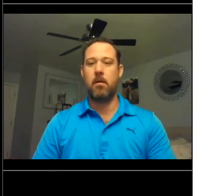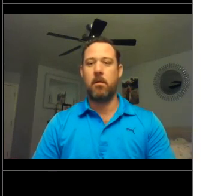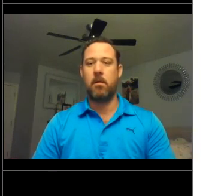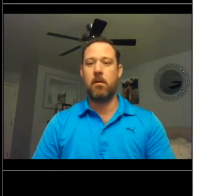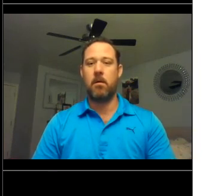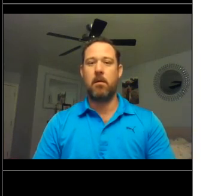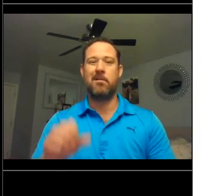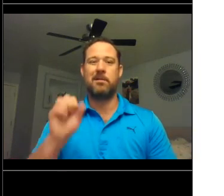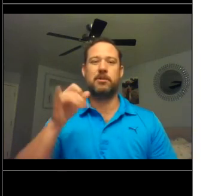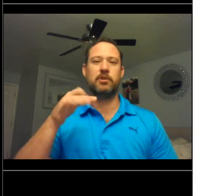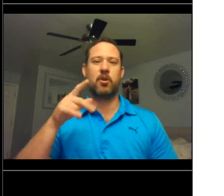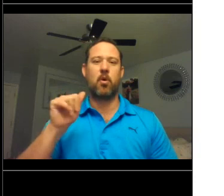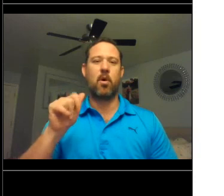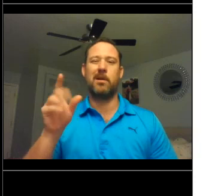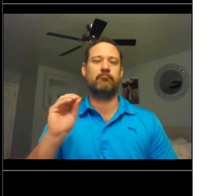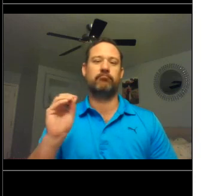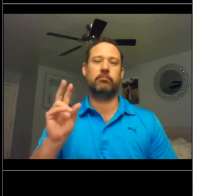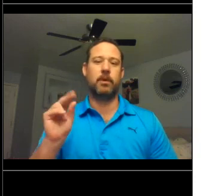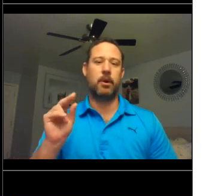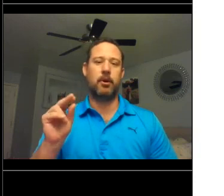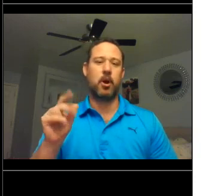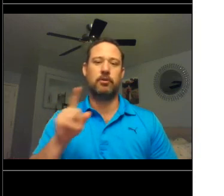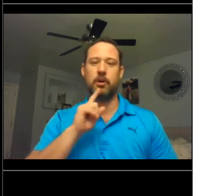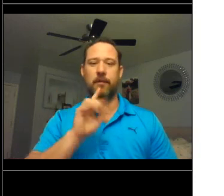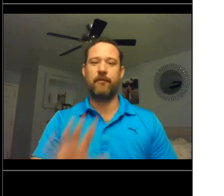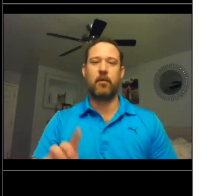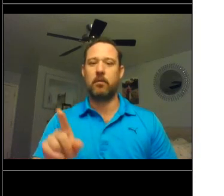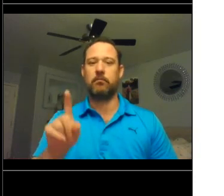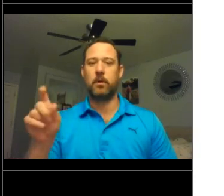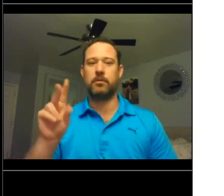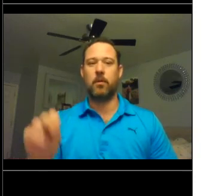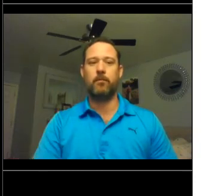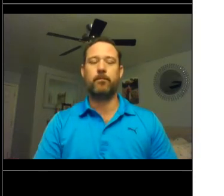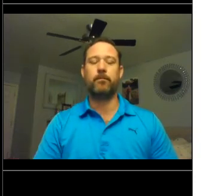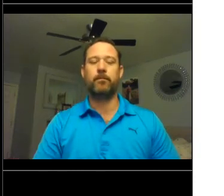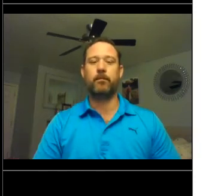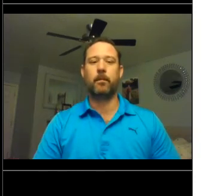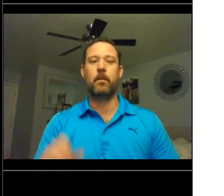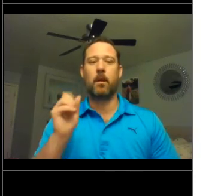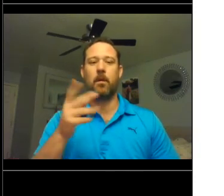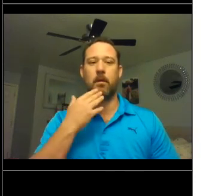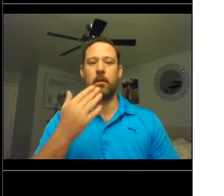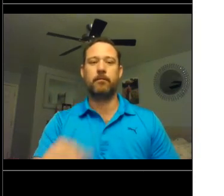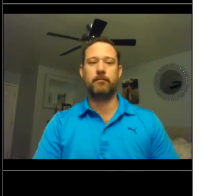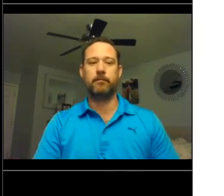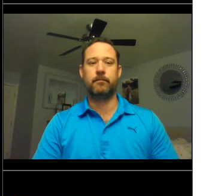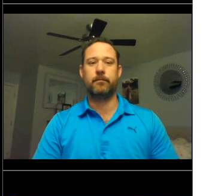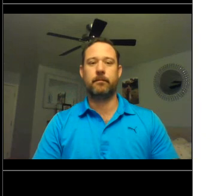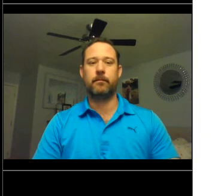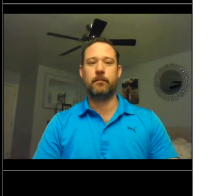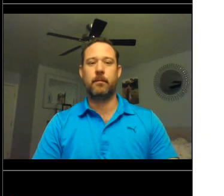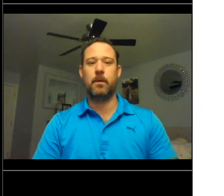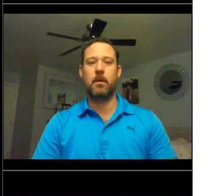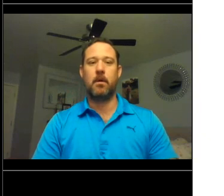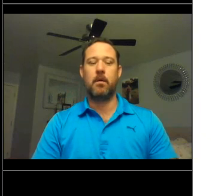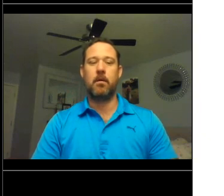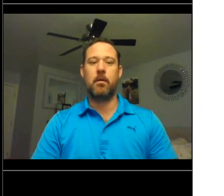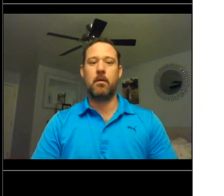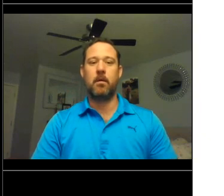Sequoia, no, she doesn't. She just confirmed in the question tab. Oh, okay, great. Okay, thanks.